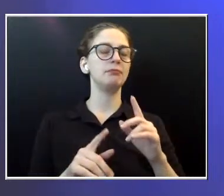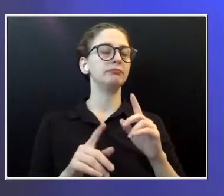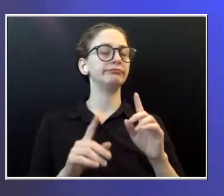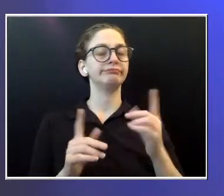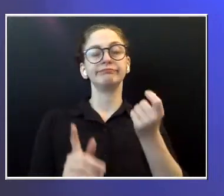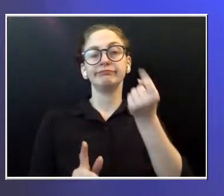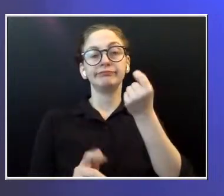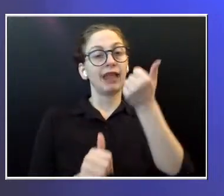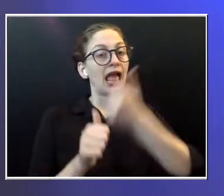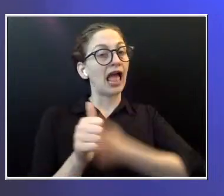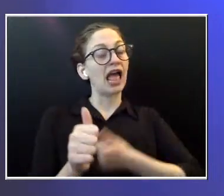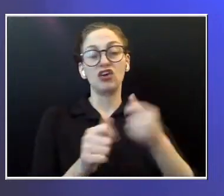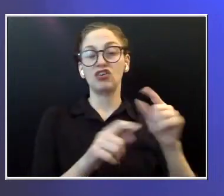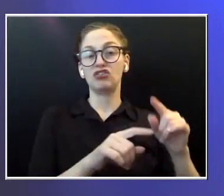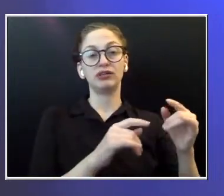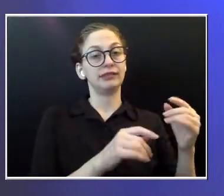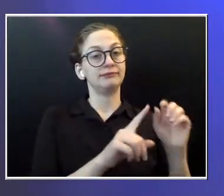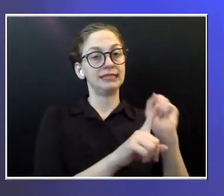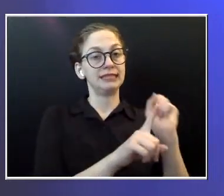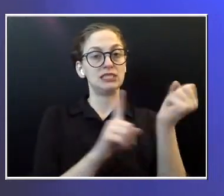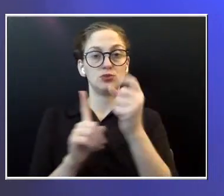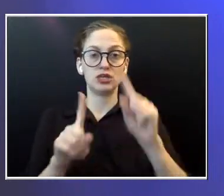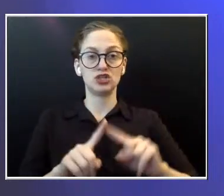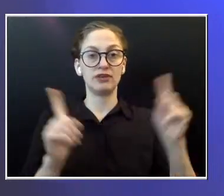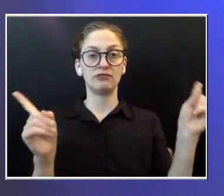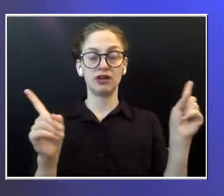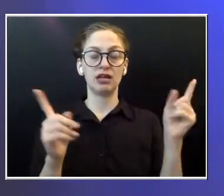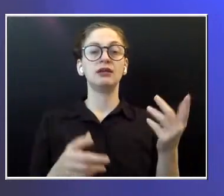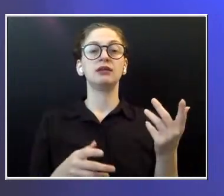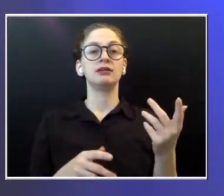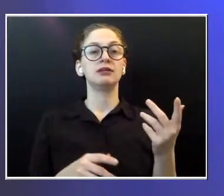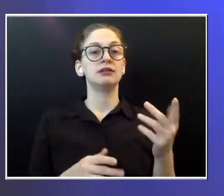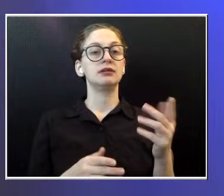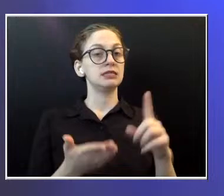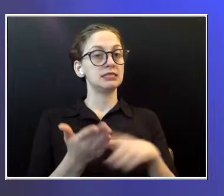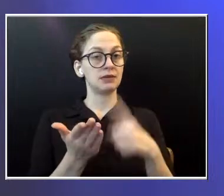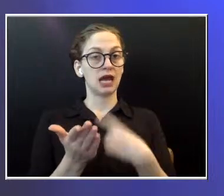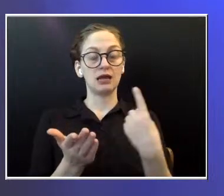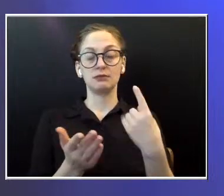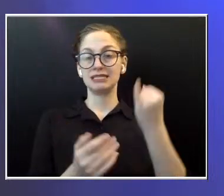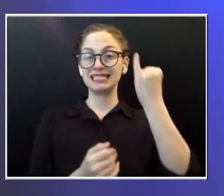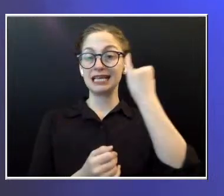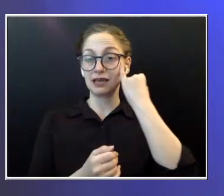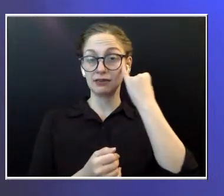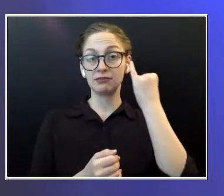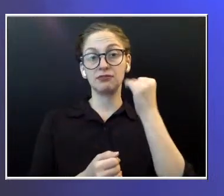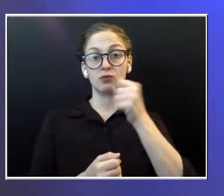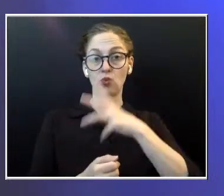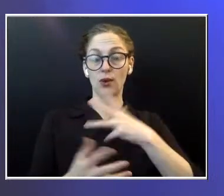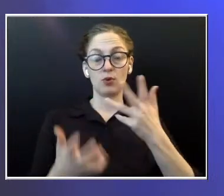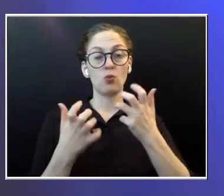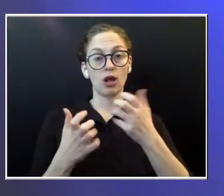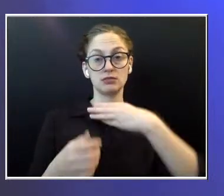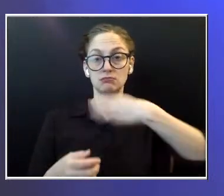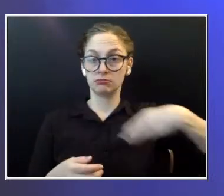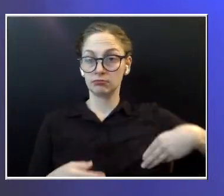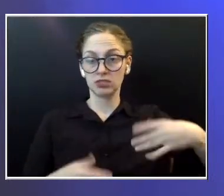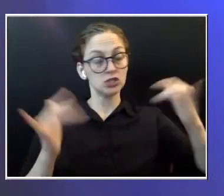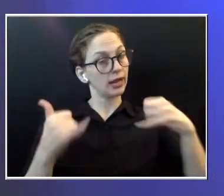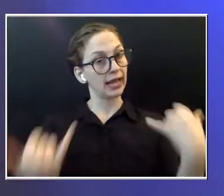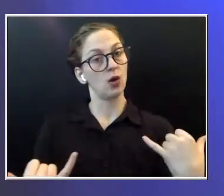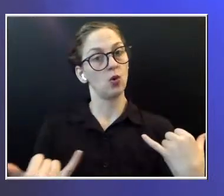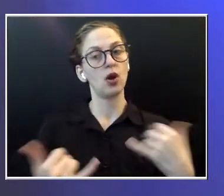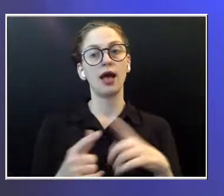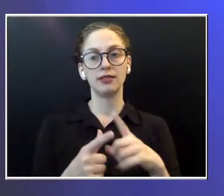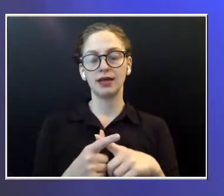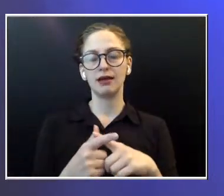do the surgery within weeks, put placeholders in, and then schedule that bigger surgery out when it's more convenient for their lifestyle to recover from that bigger